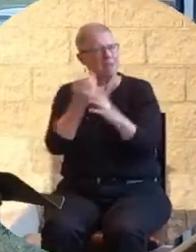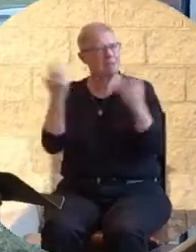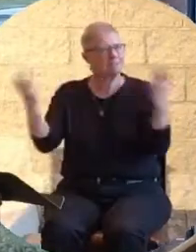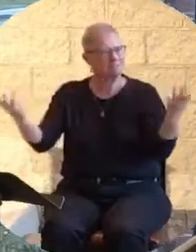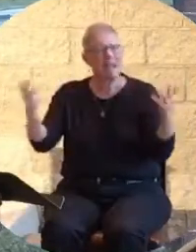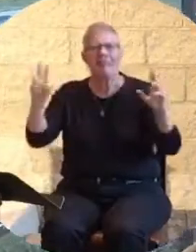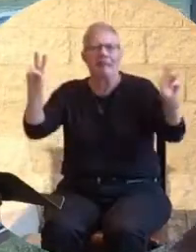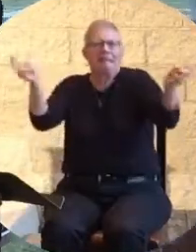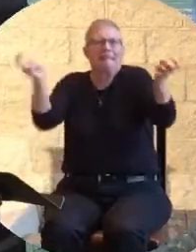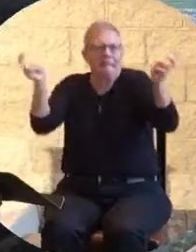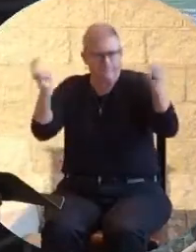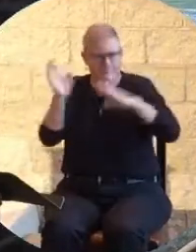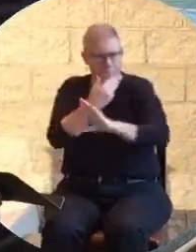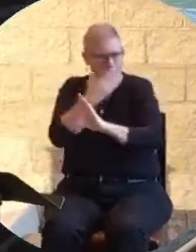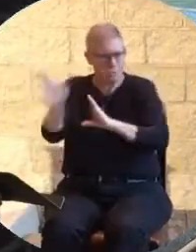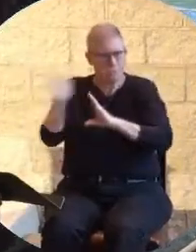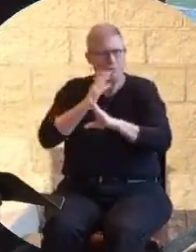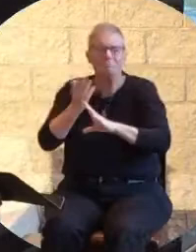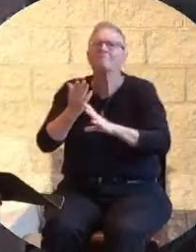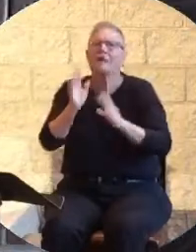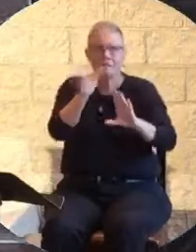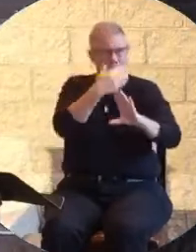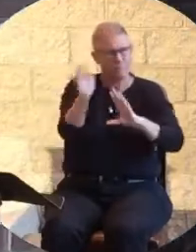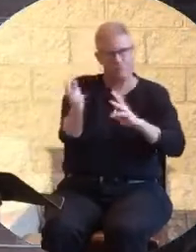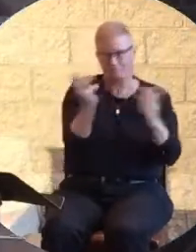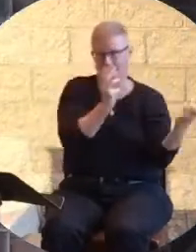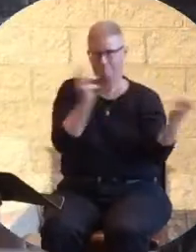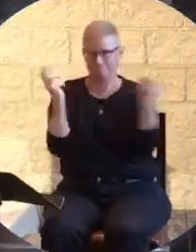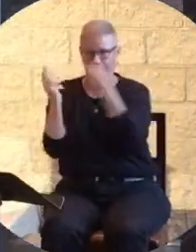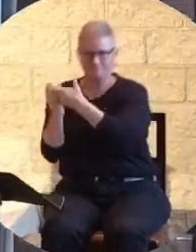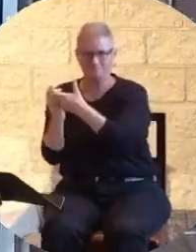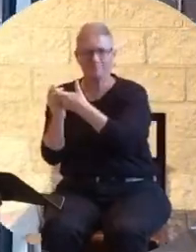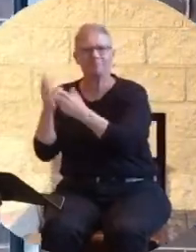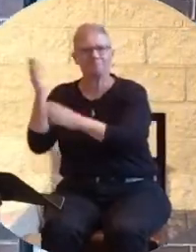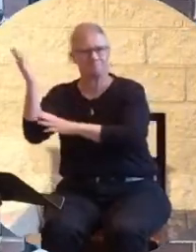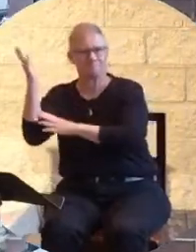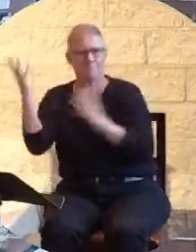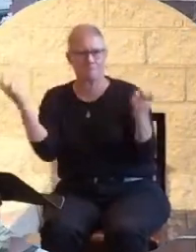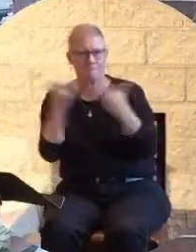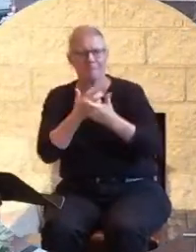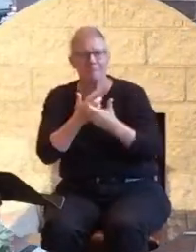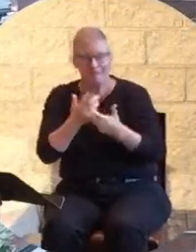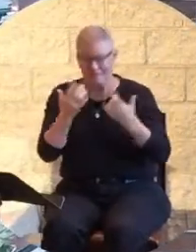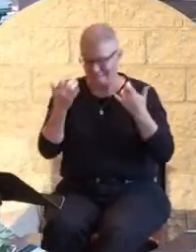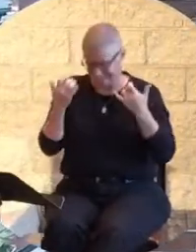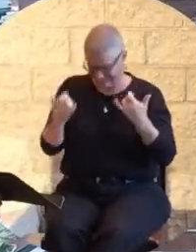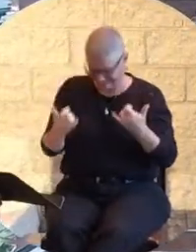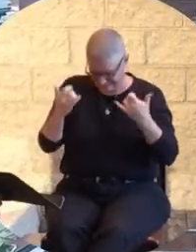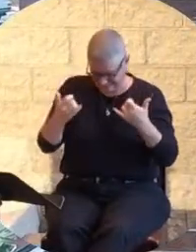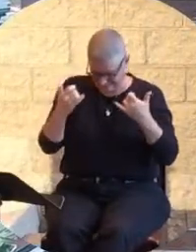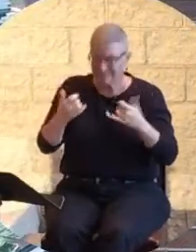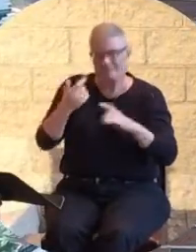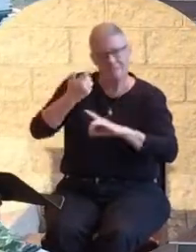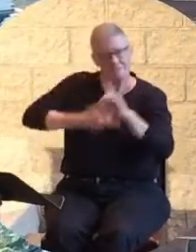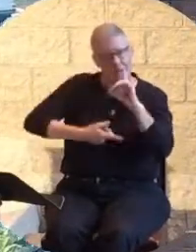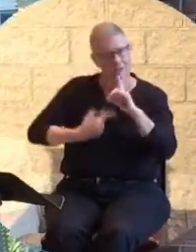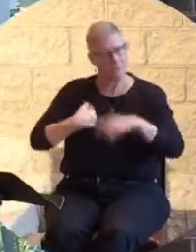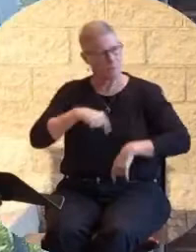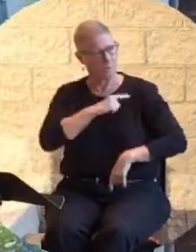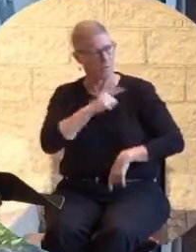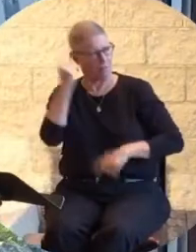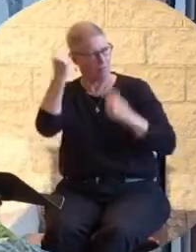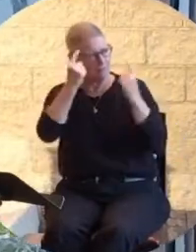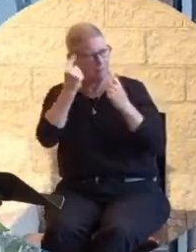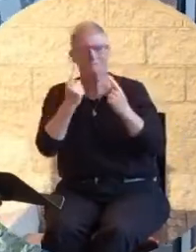into it. Well, obviously this September, we're looking at things are gonna change, get into some good trouble. And you know